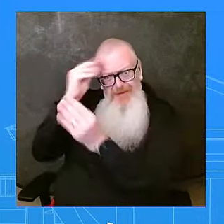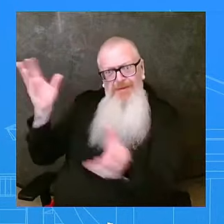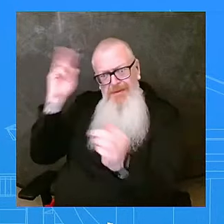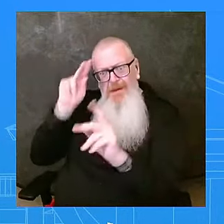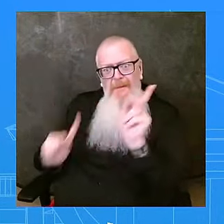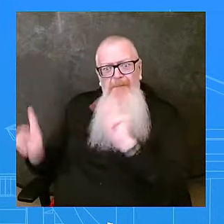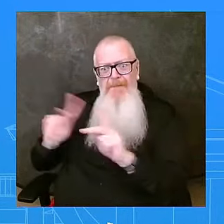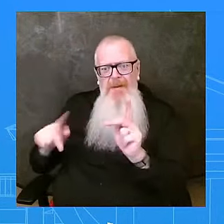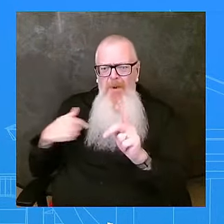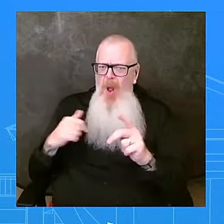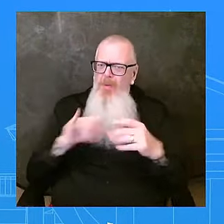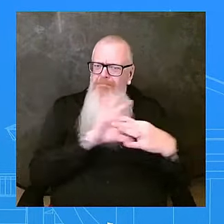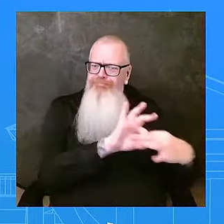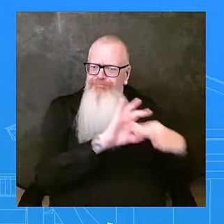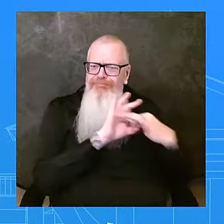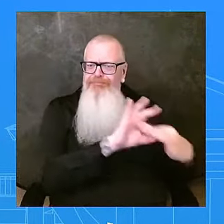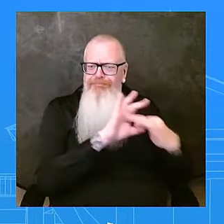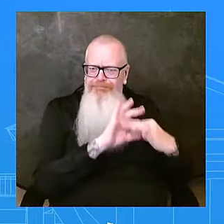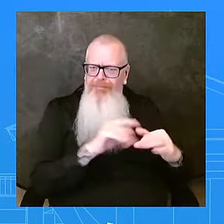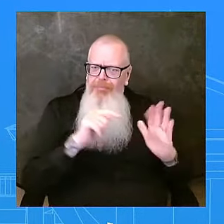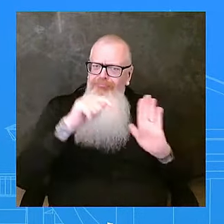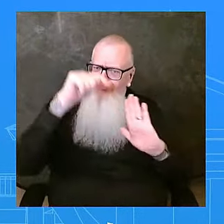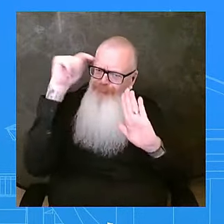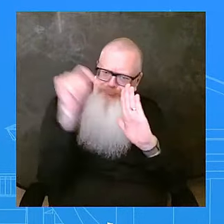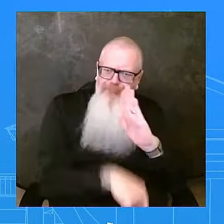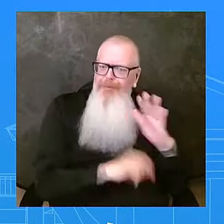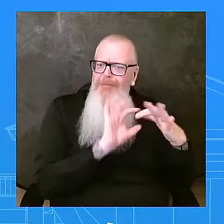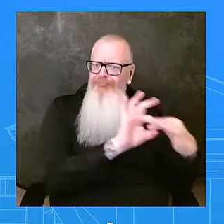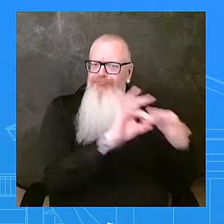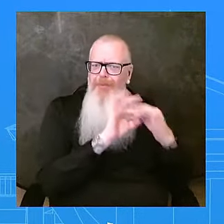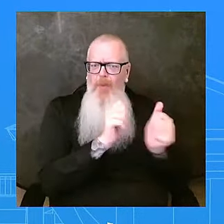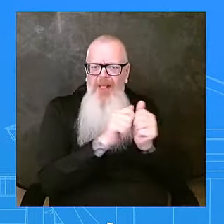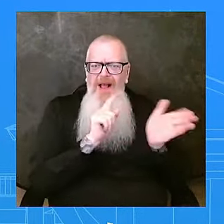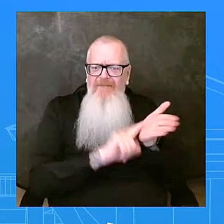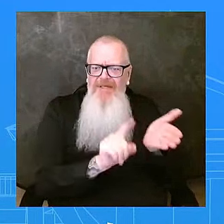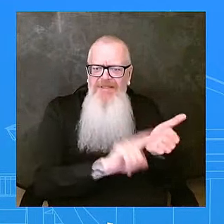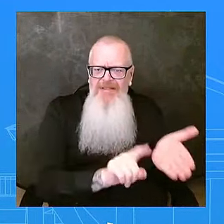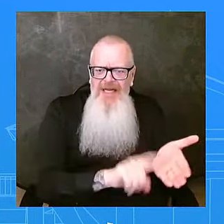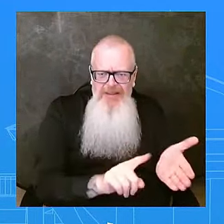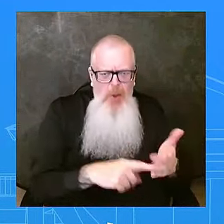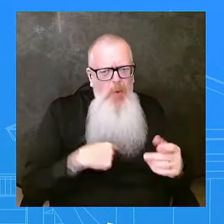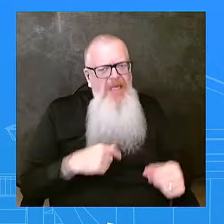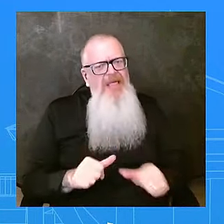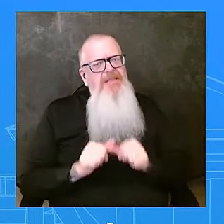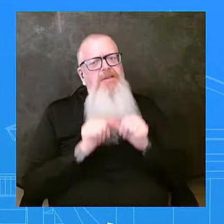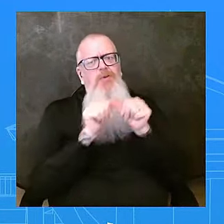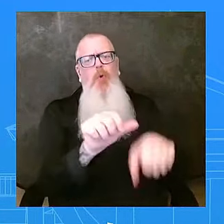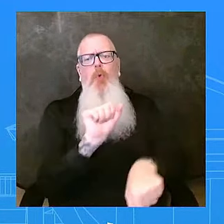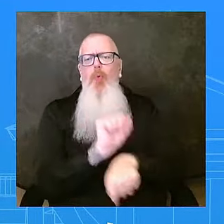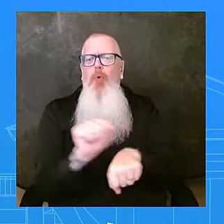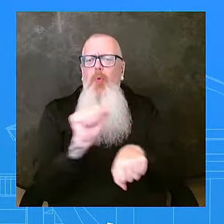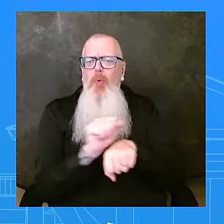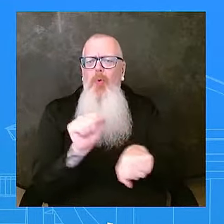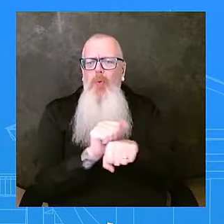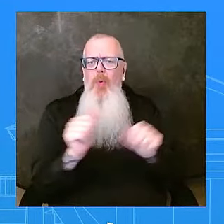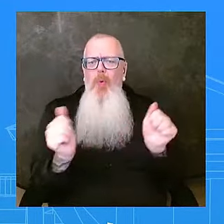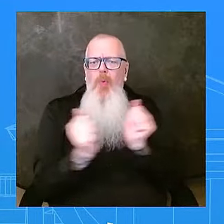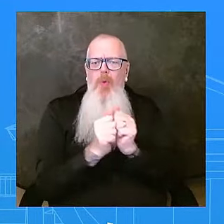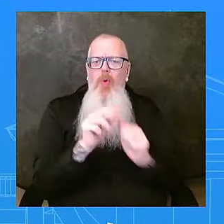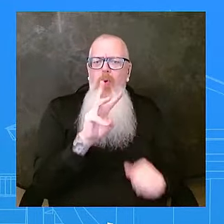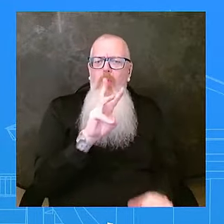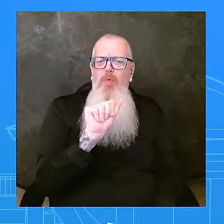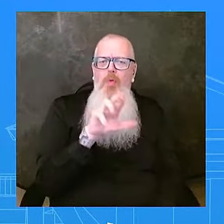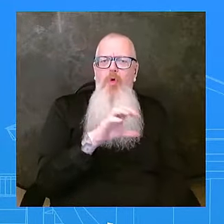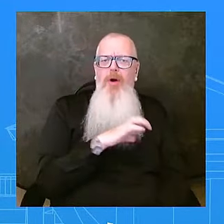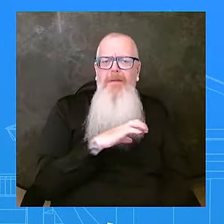extensively in this investigation and we continue to work with the War Commission. Ending wars is more